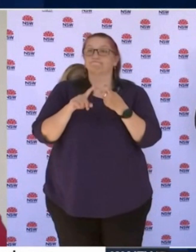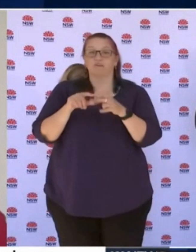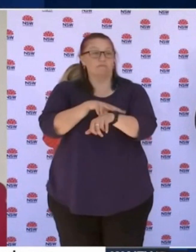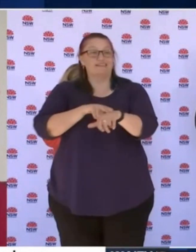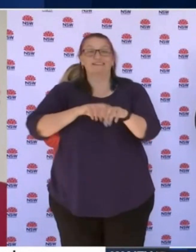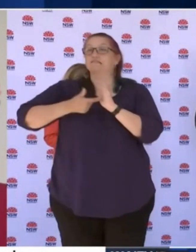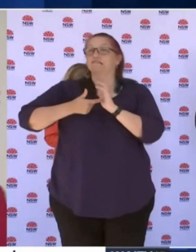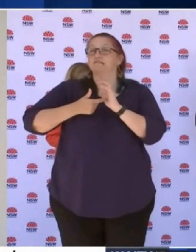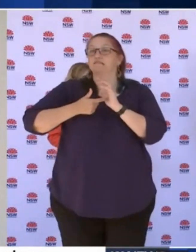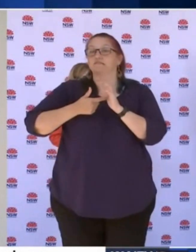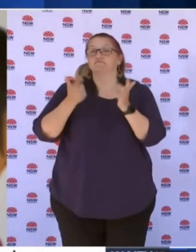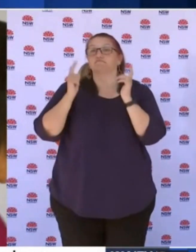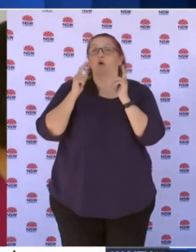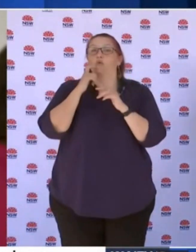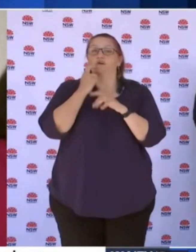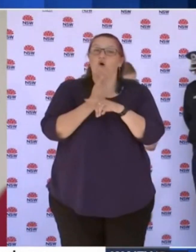and then we'll, of course, take your questions.